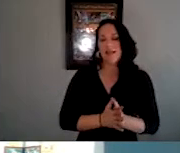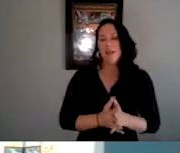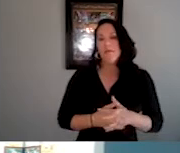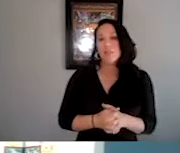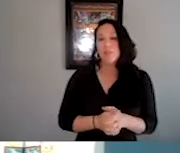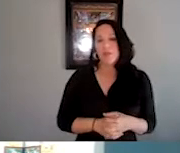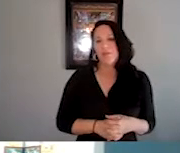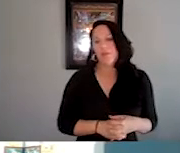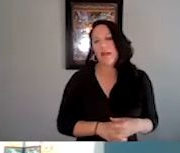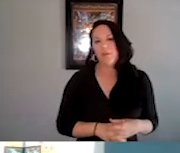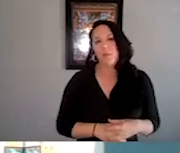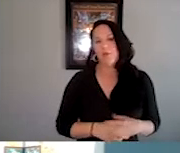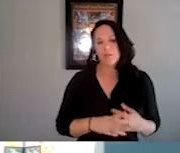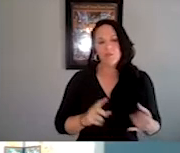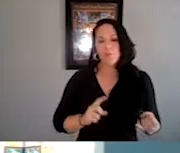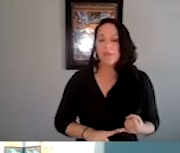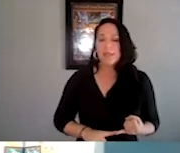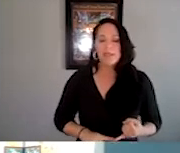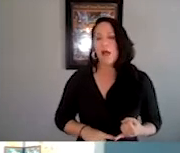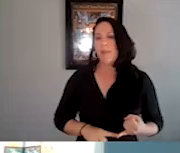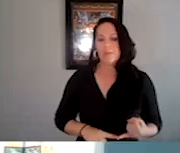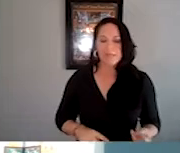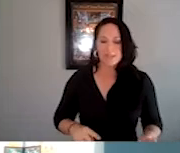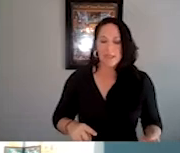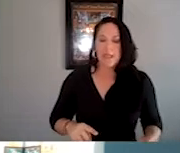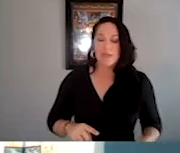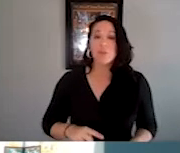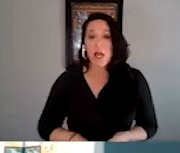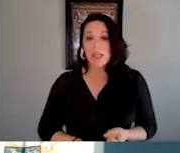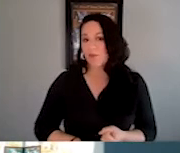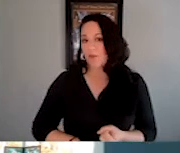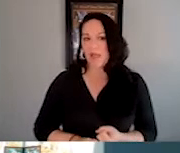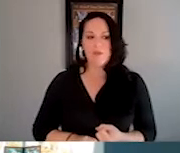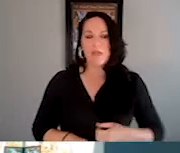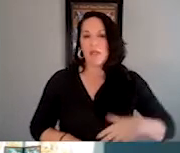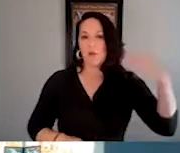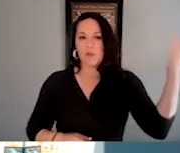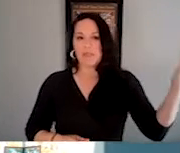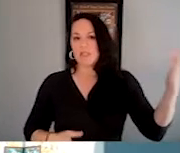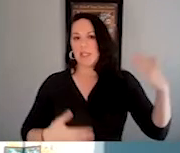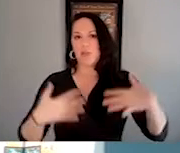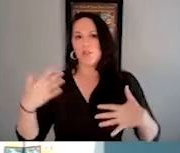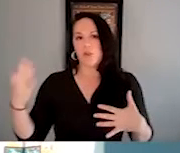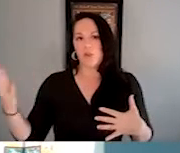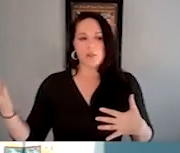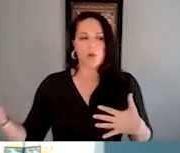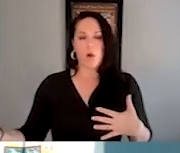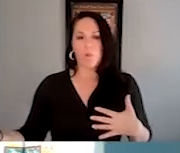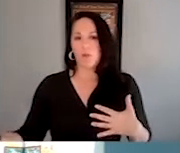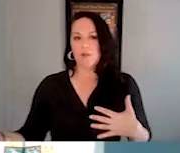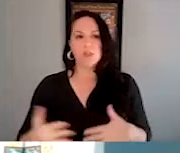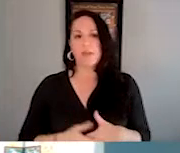released, again, make sure you get feedback from your partners. If you're putting it in an op-ed piece, if you're talking in front of local legislators or